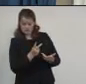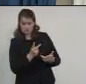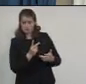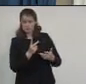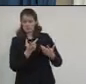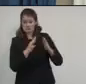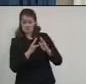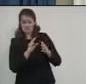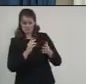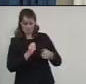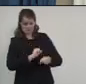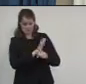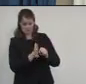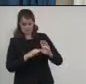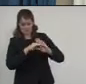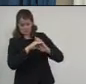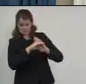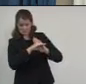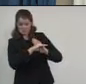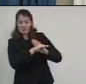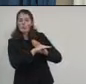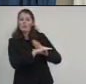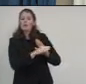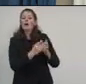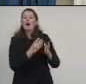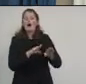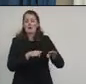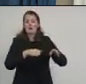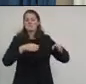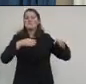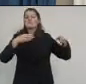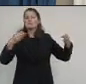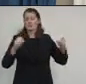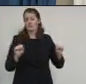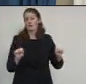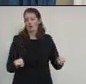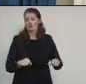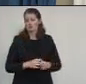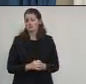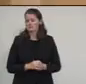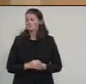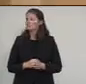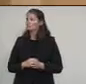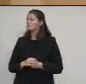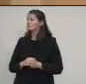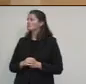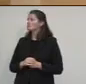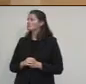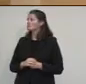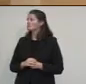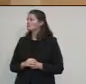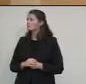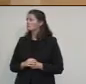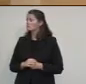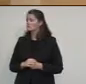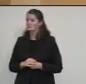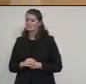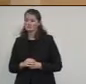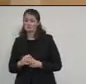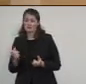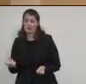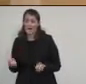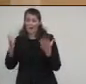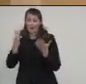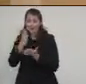in phase 1. So hopefully every county is going to cooperate, provide us with that information so that we're comfortable protecting the health and well-being of